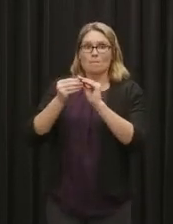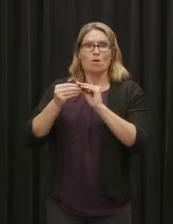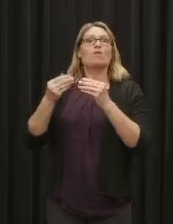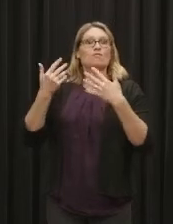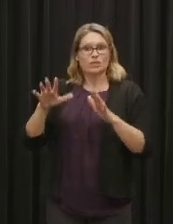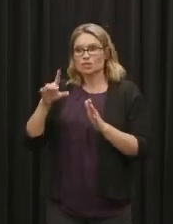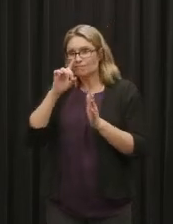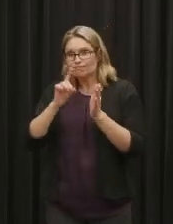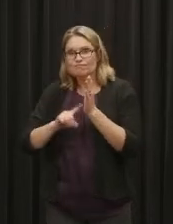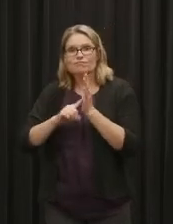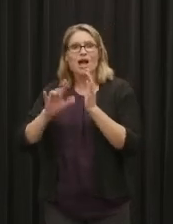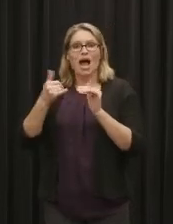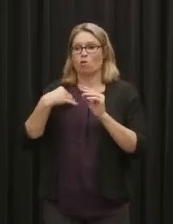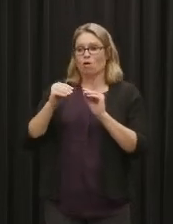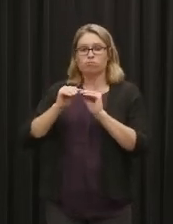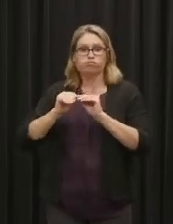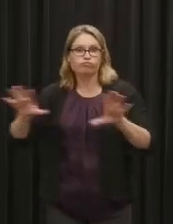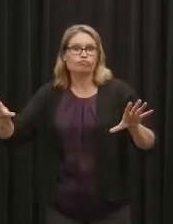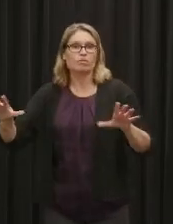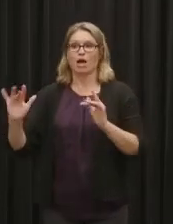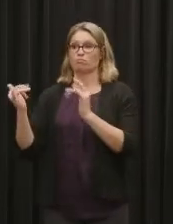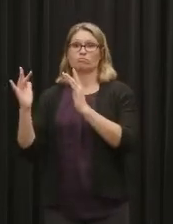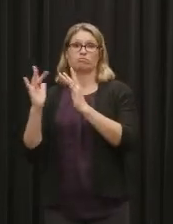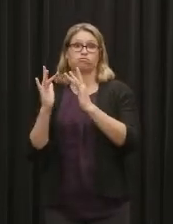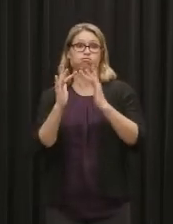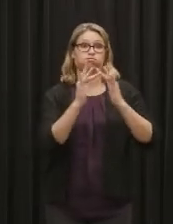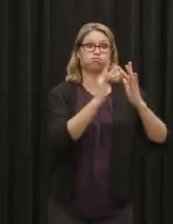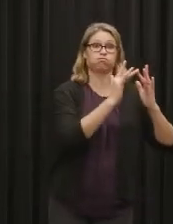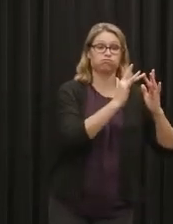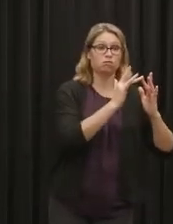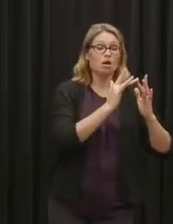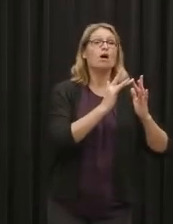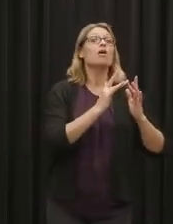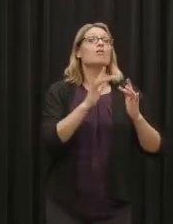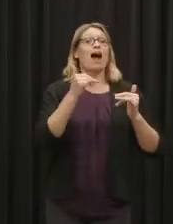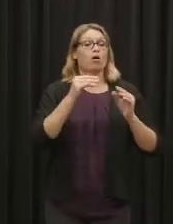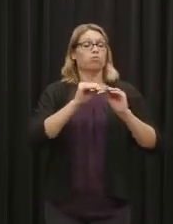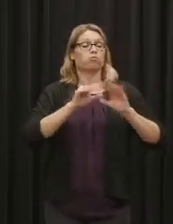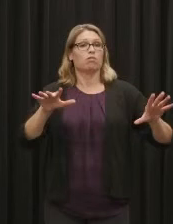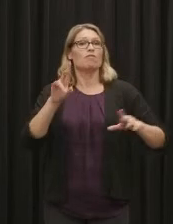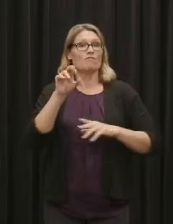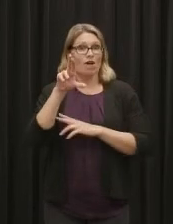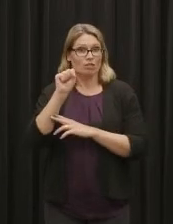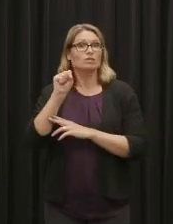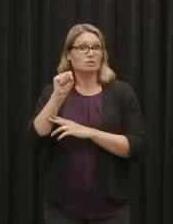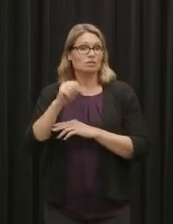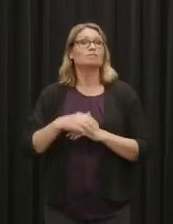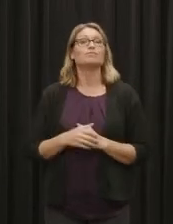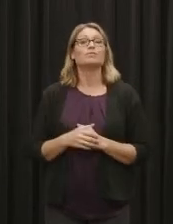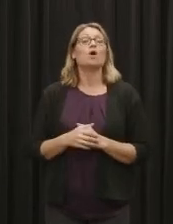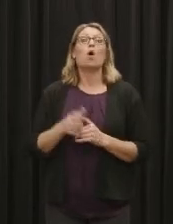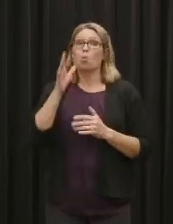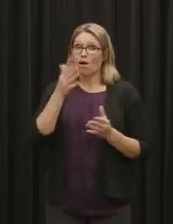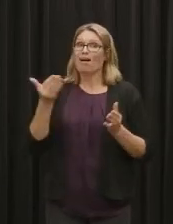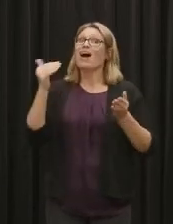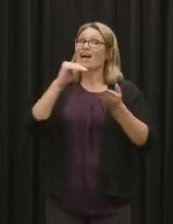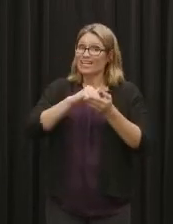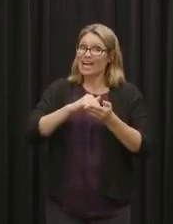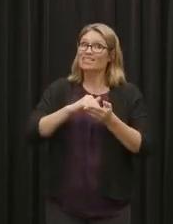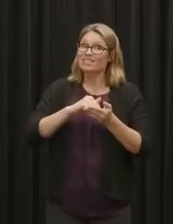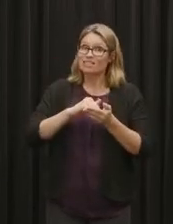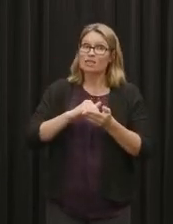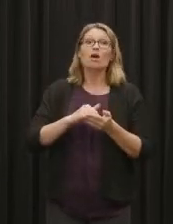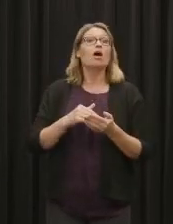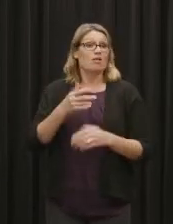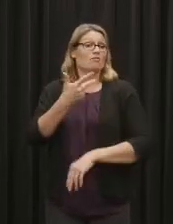we've tracked the transmission patterns, and we've tracked all the things that we're feeding into the spread of the virus. There will be more outbreaks.